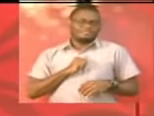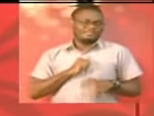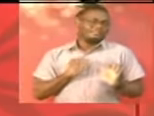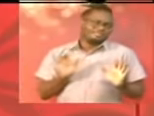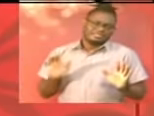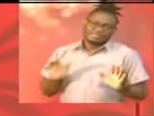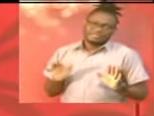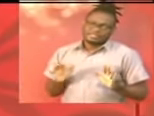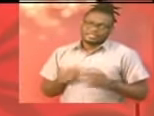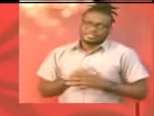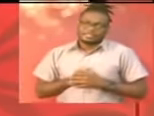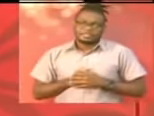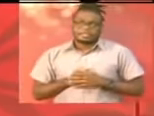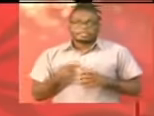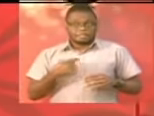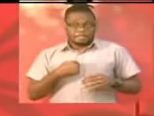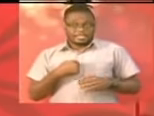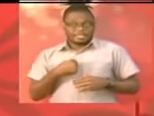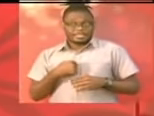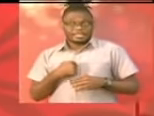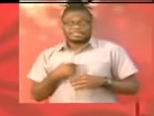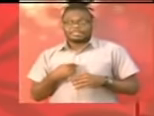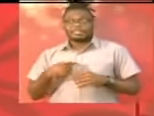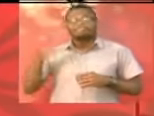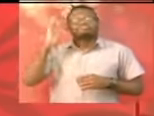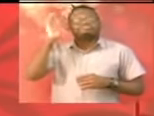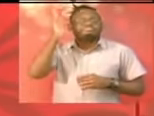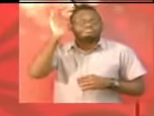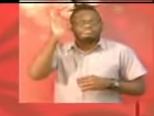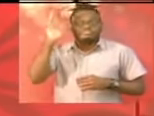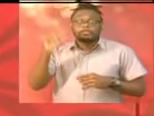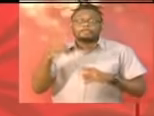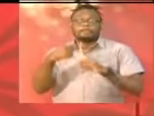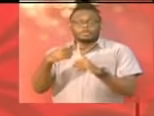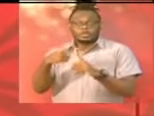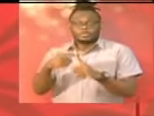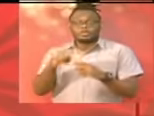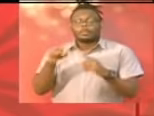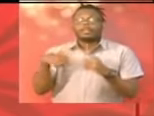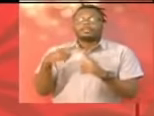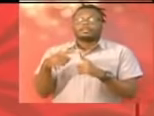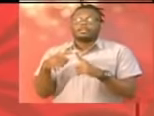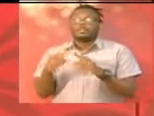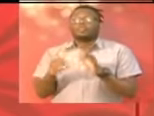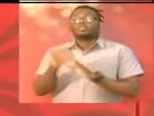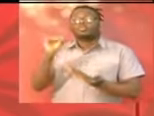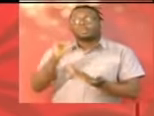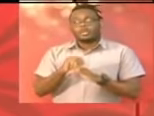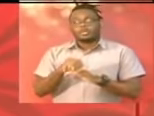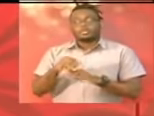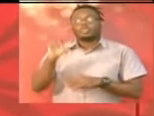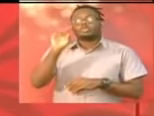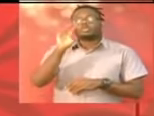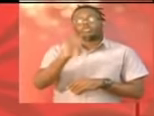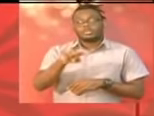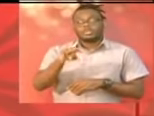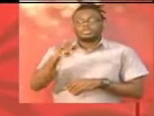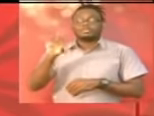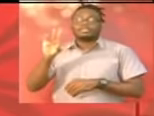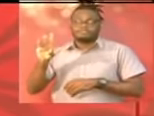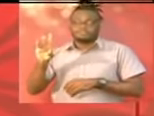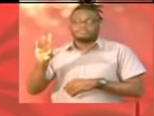as I mentioned in my presentation, I would have tested positive on October 27th last year. I did have a lot of